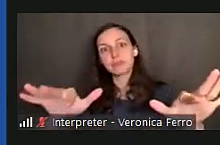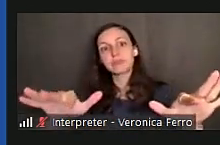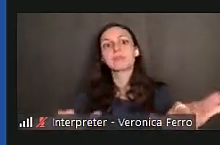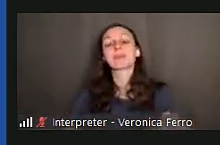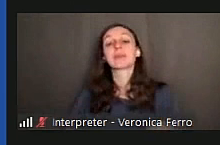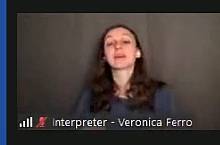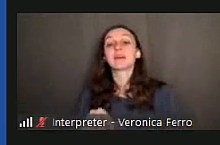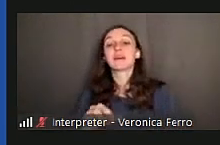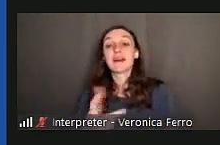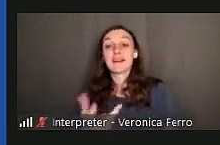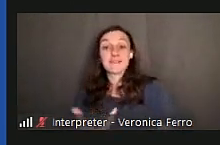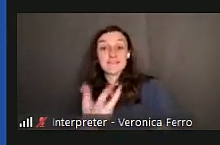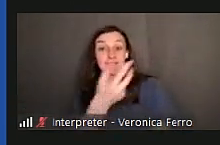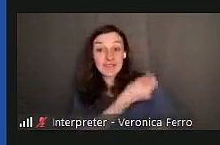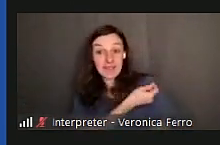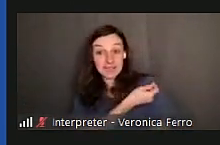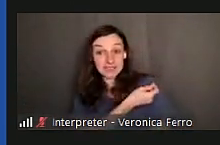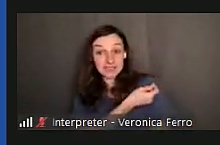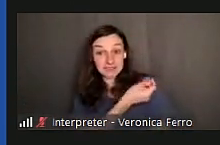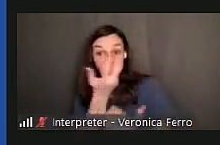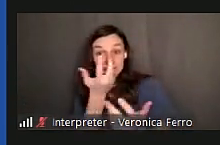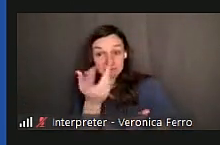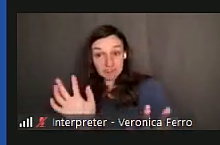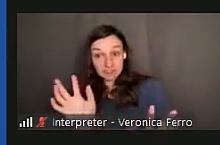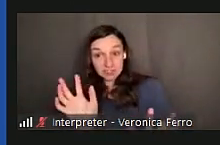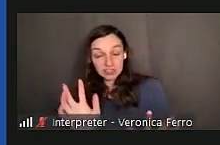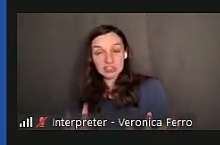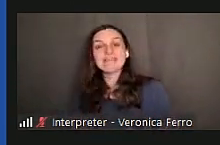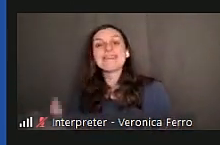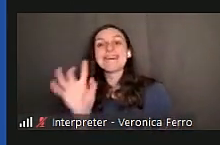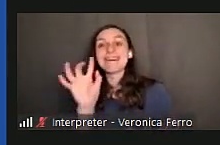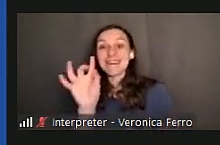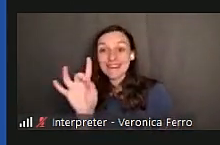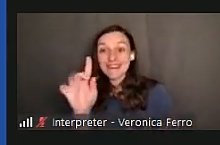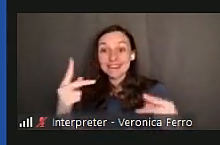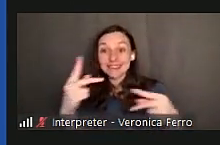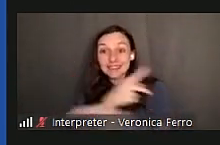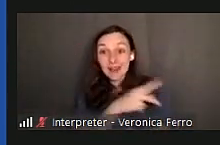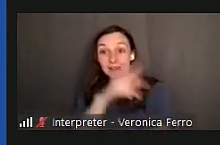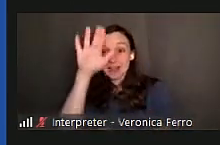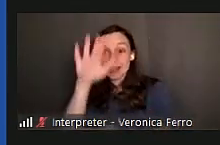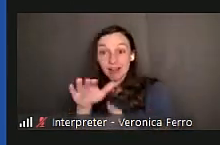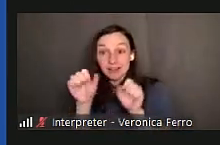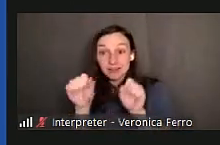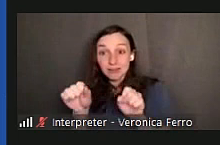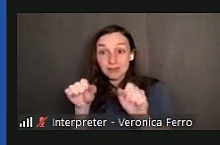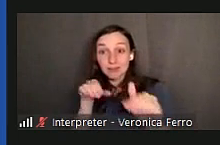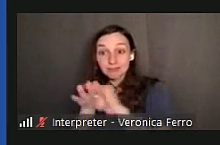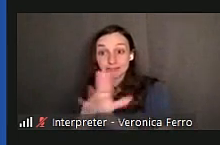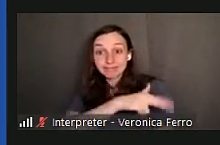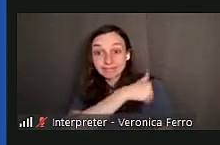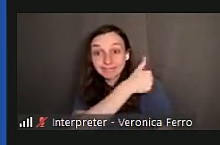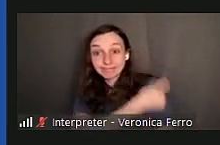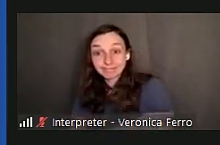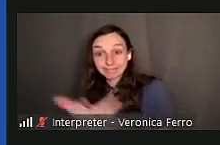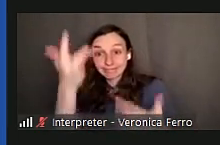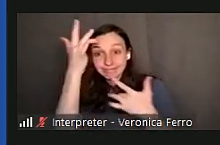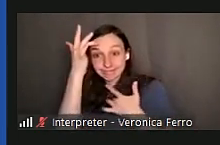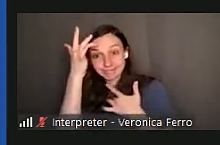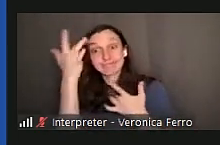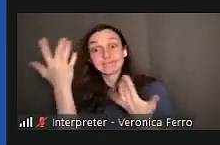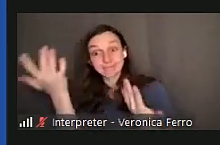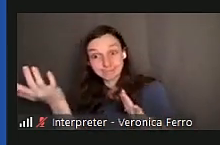8 times less likely to be hospitalized for COVID in the state of Colorado. And so I want to reiterate once again,